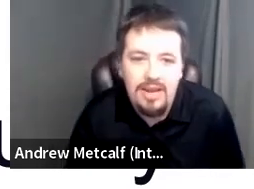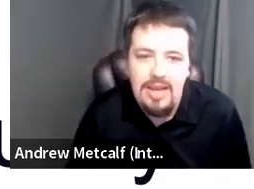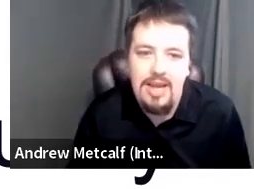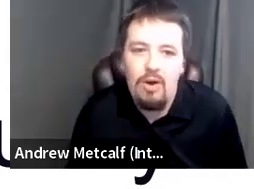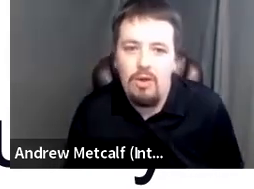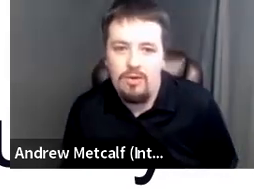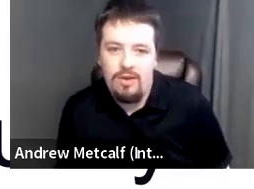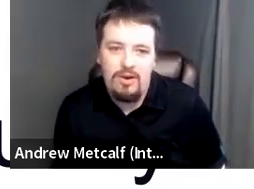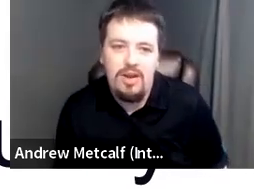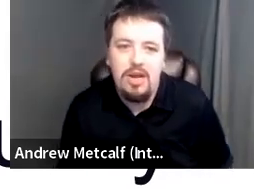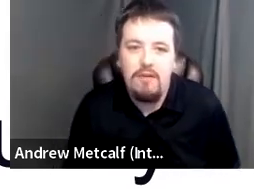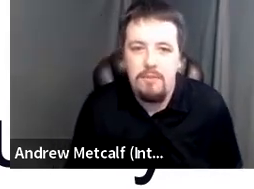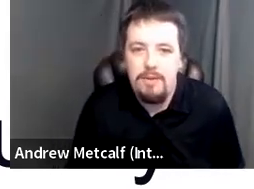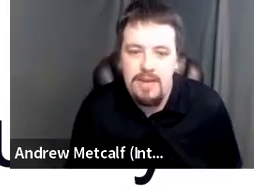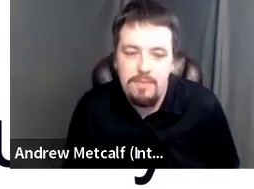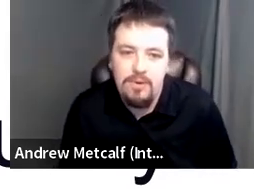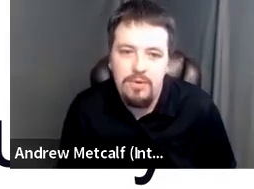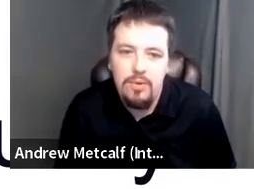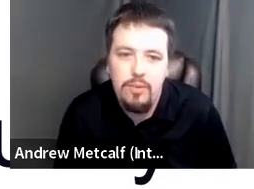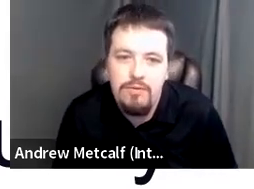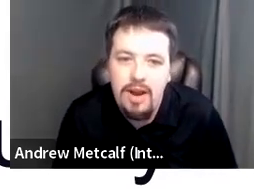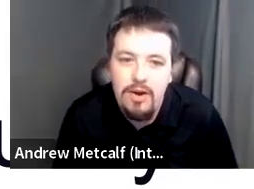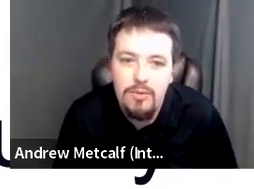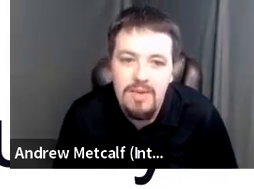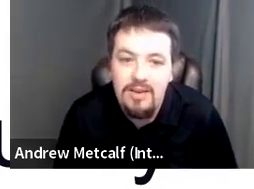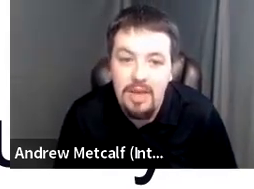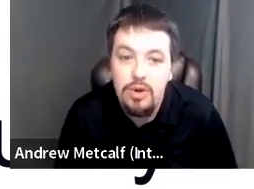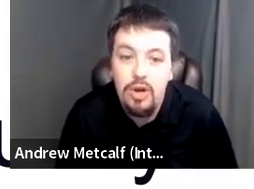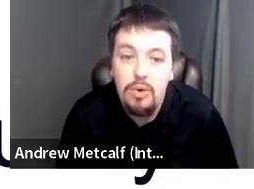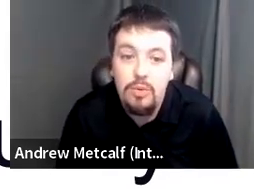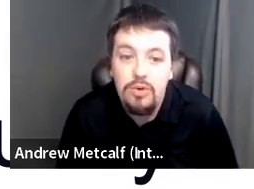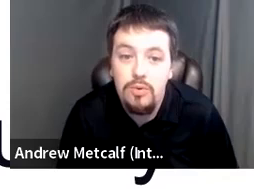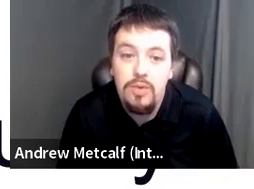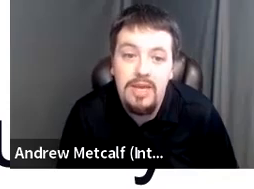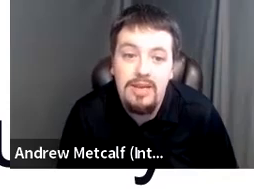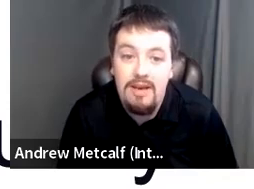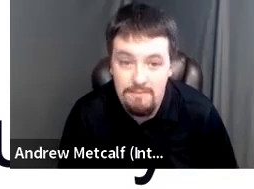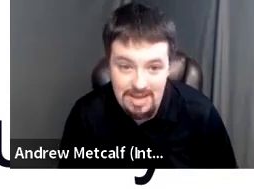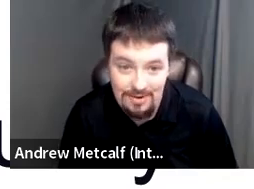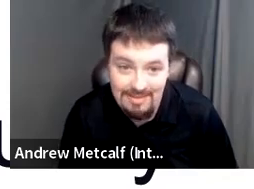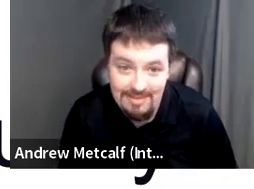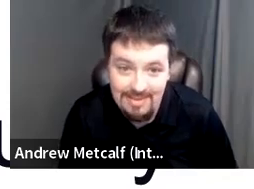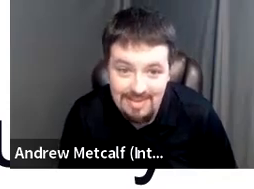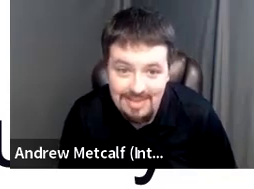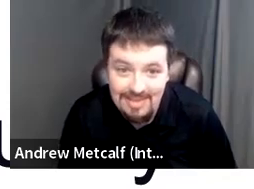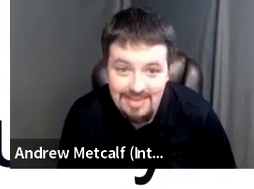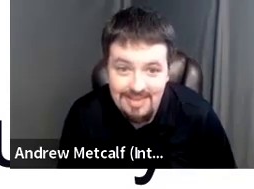The Marquis and all those other government people were very respected. They would go to the deaf